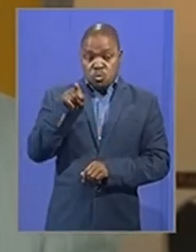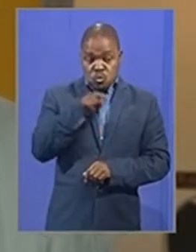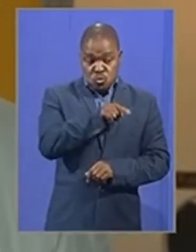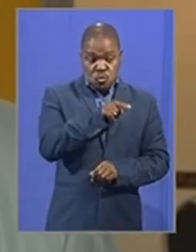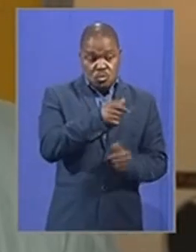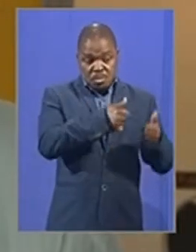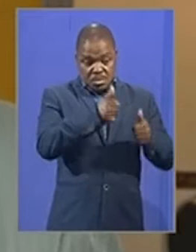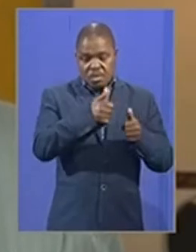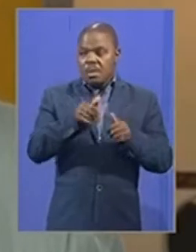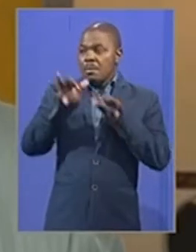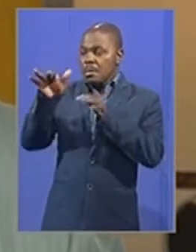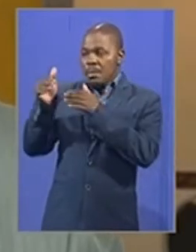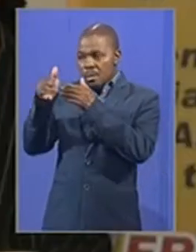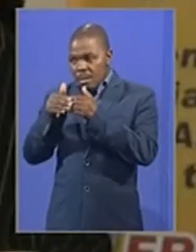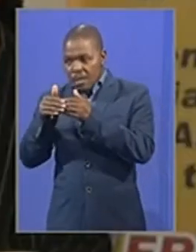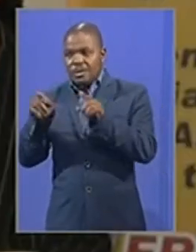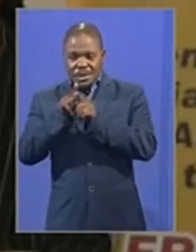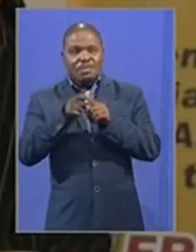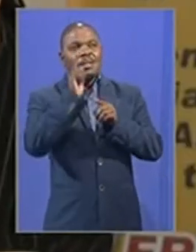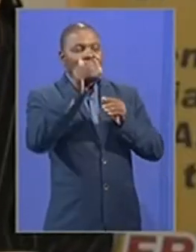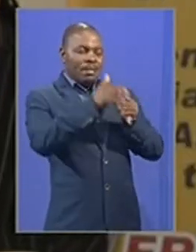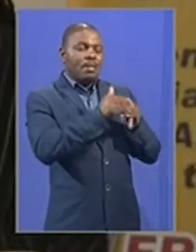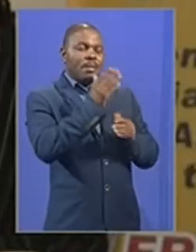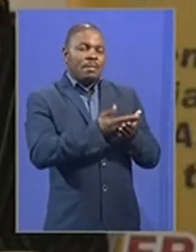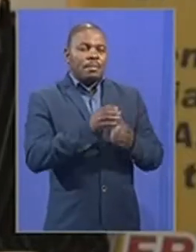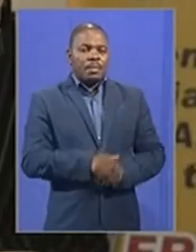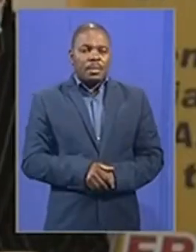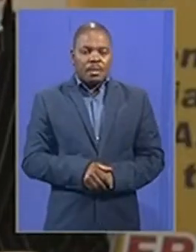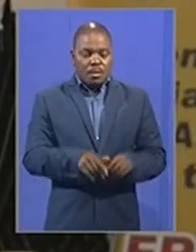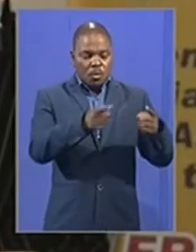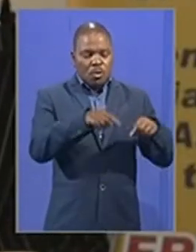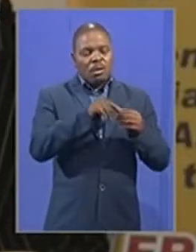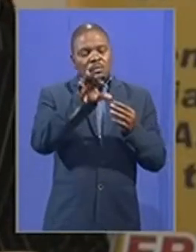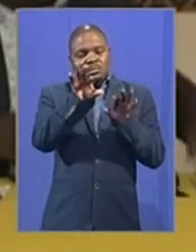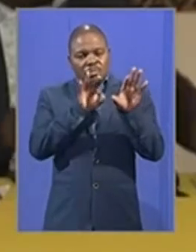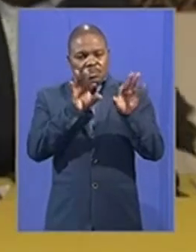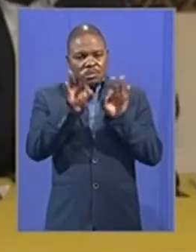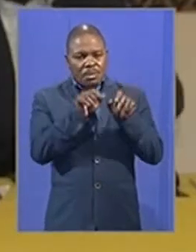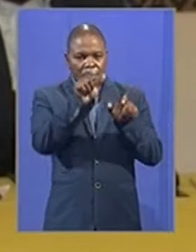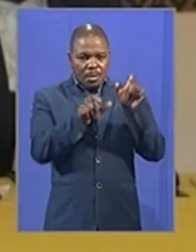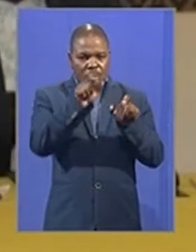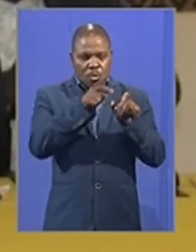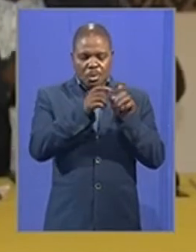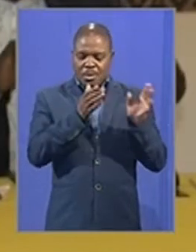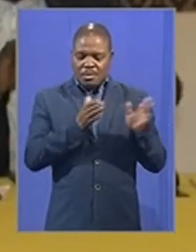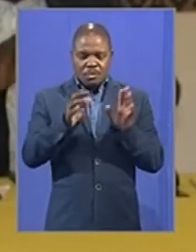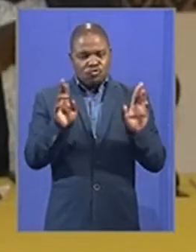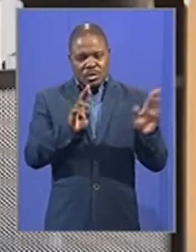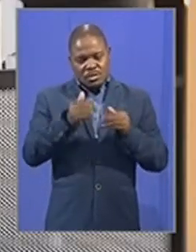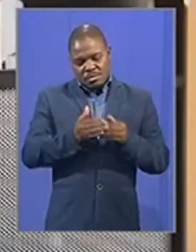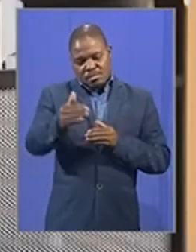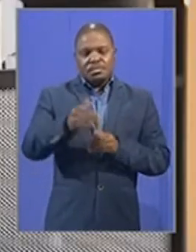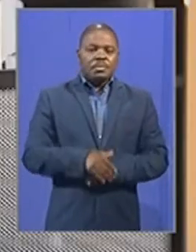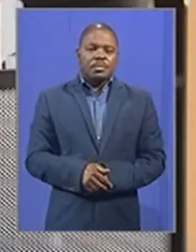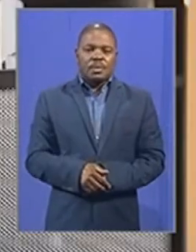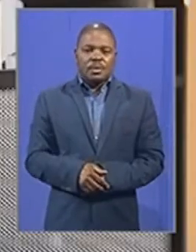sane se tla ba hlokomela ha ba se ba kgathetse. Lekoko le itsisitse bontlhopheng ba lone bao ba supileng fa ba ipaakanyeditse tiro e tlang.